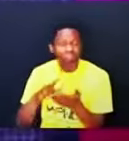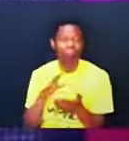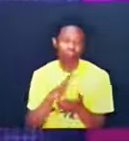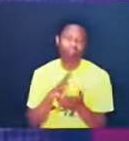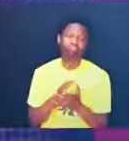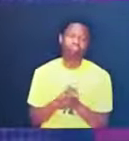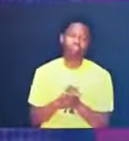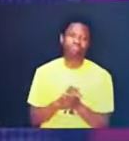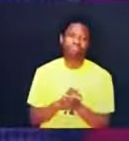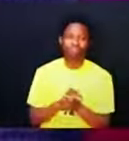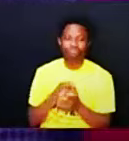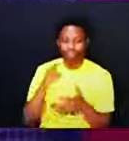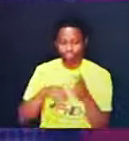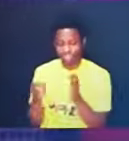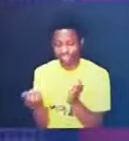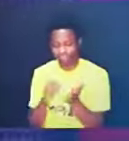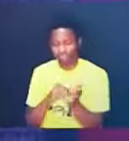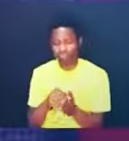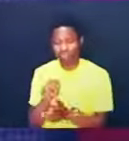Galatians